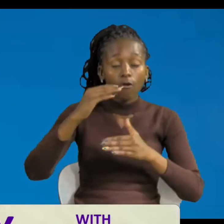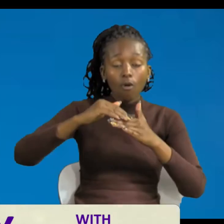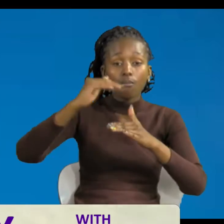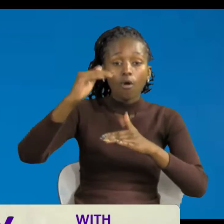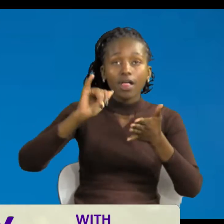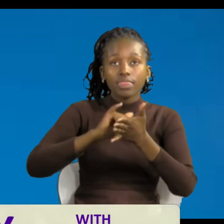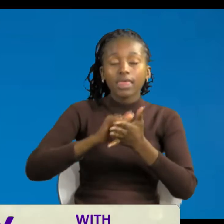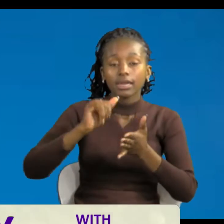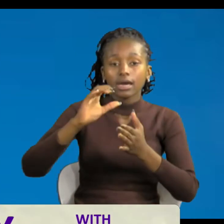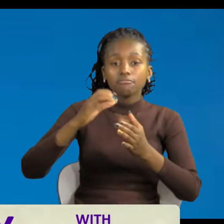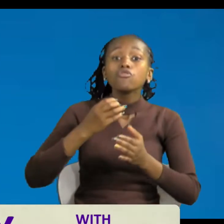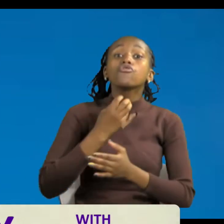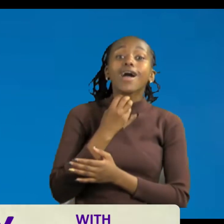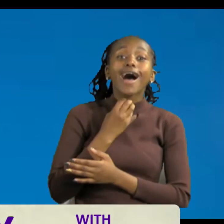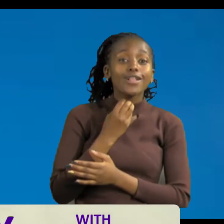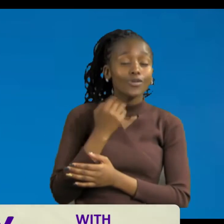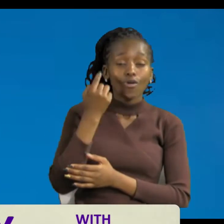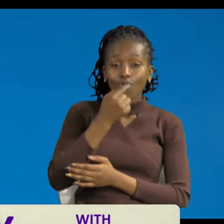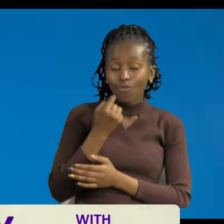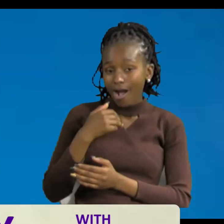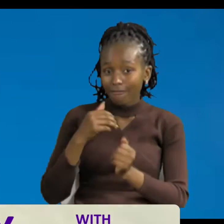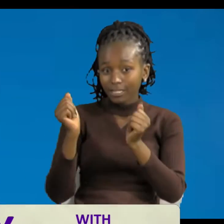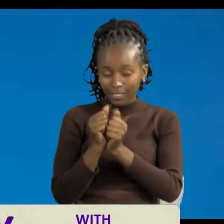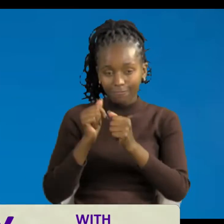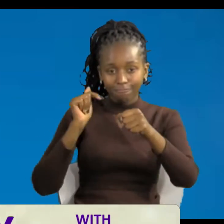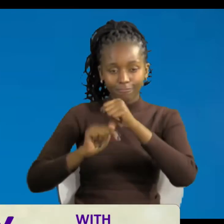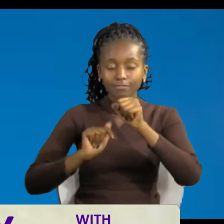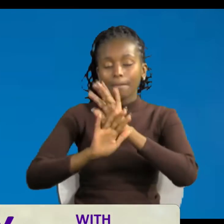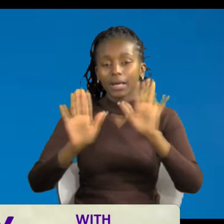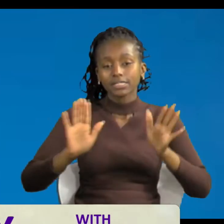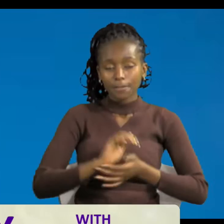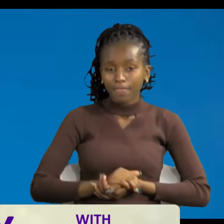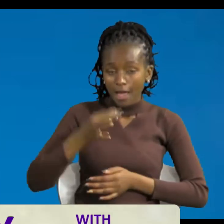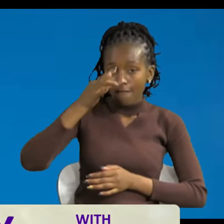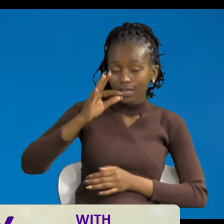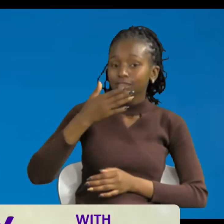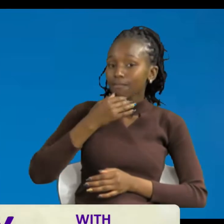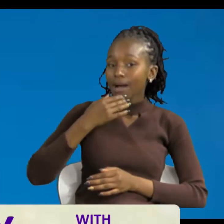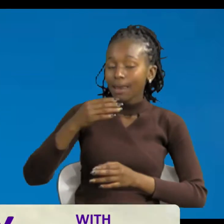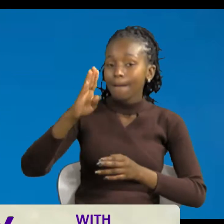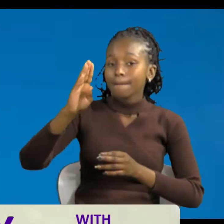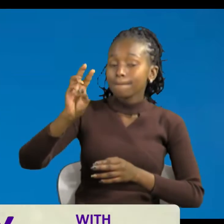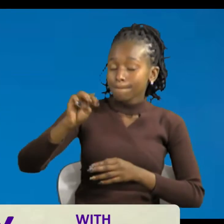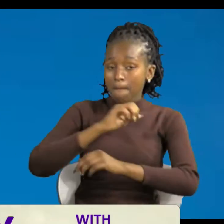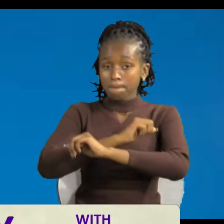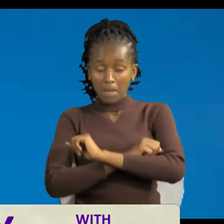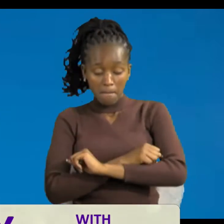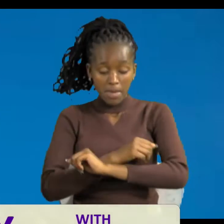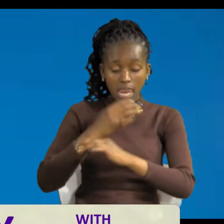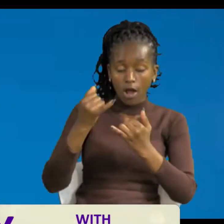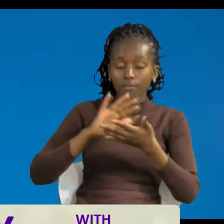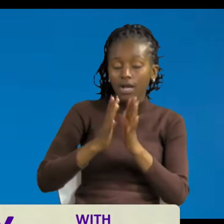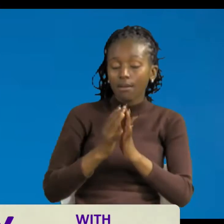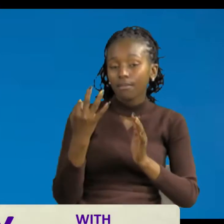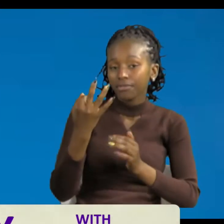Portugal talisman Cristiano Ronaldo, who has 10 goals so far. French talisman Kylian Mbappe is sitting pretty at